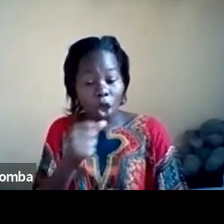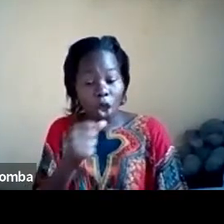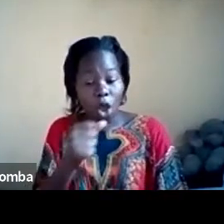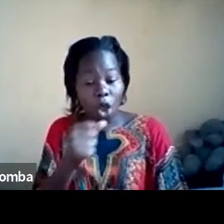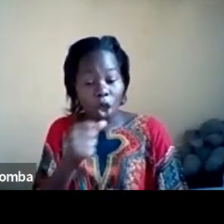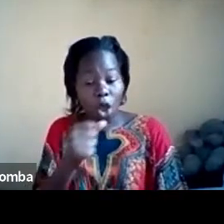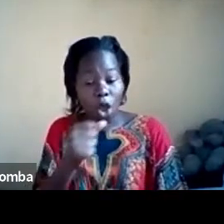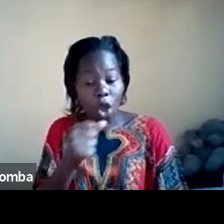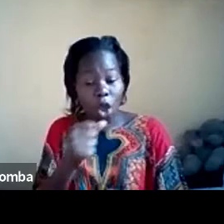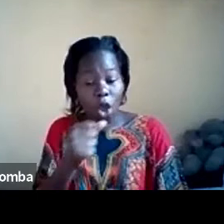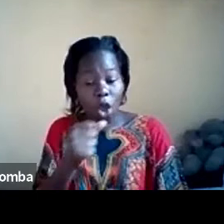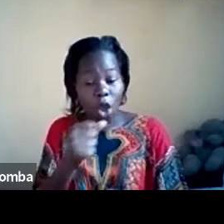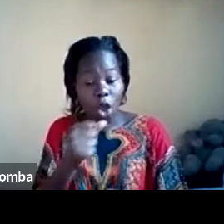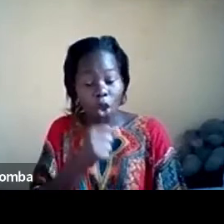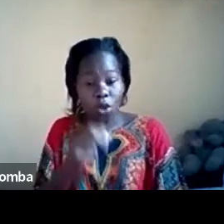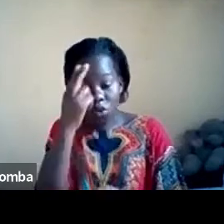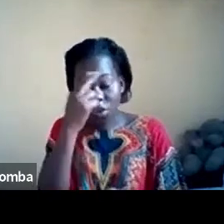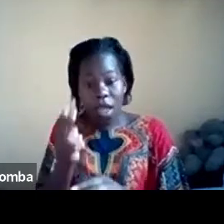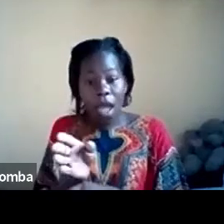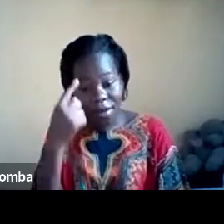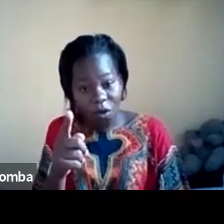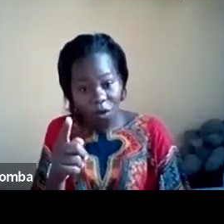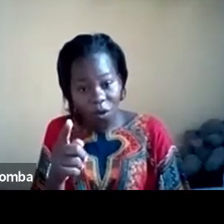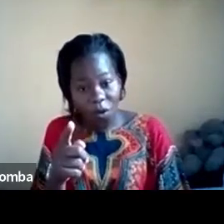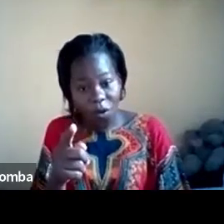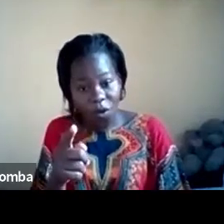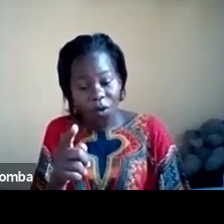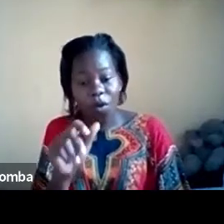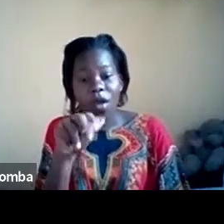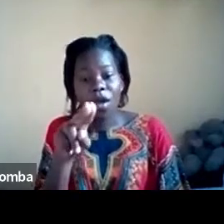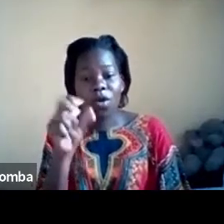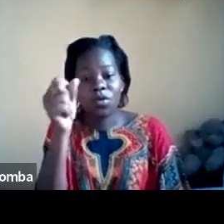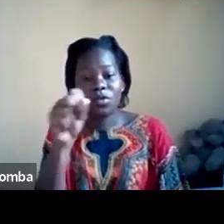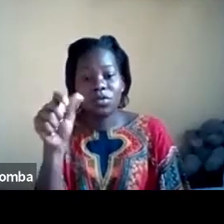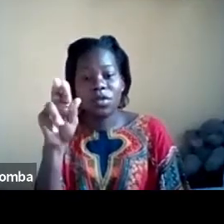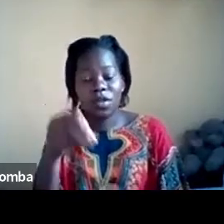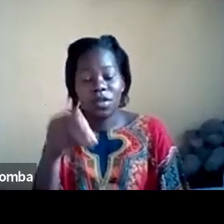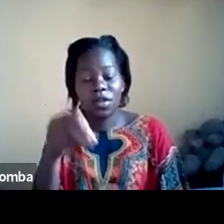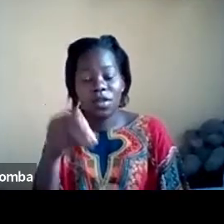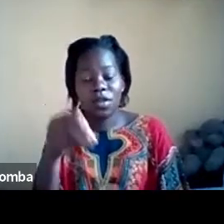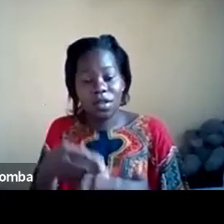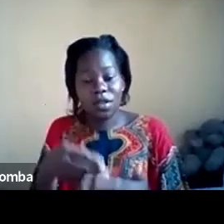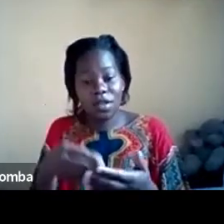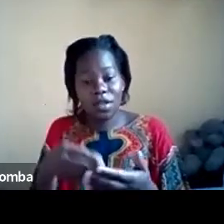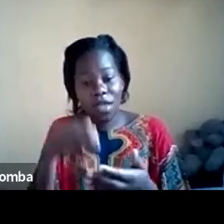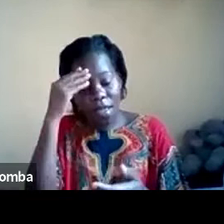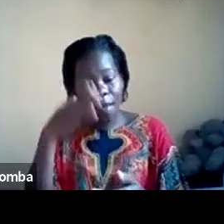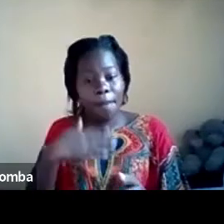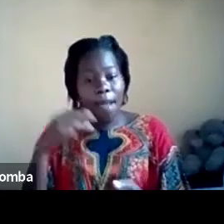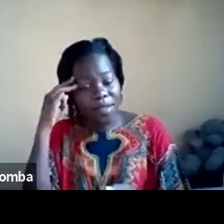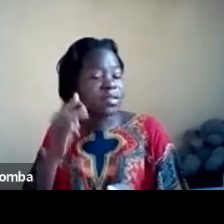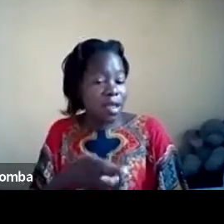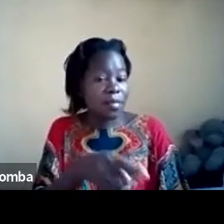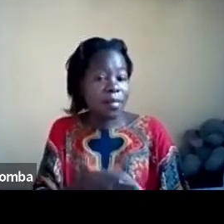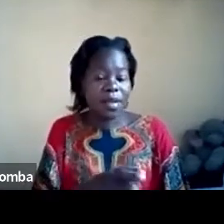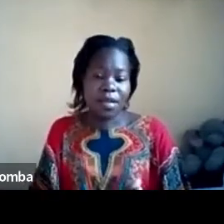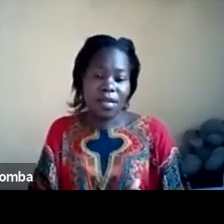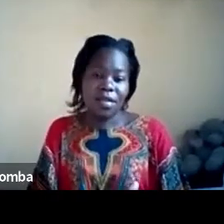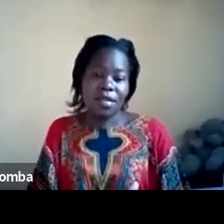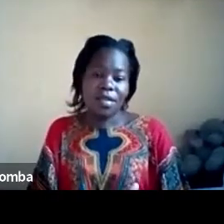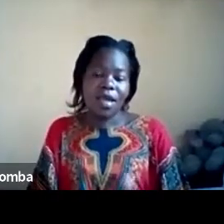I did my master's in mining as well. And I was asked to select someone who